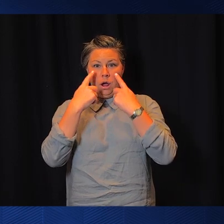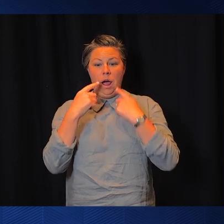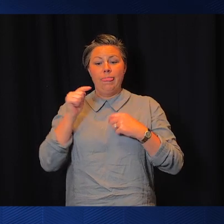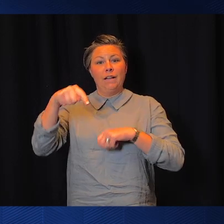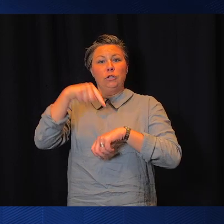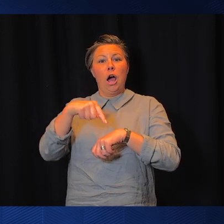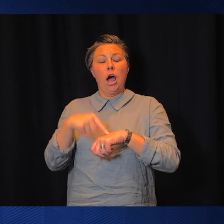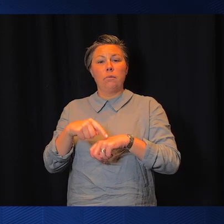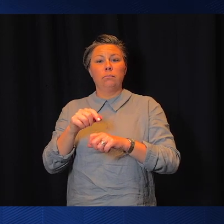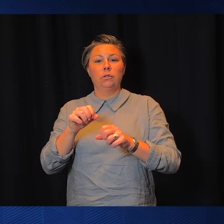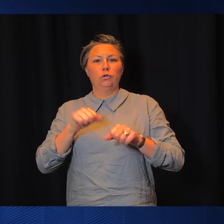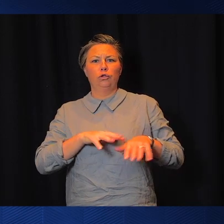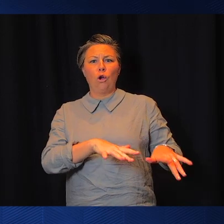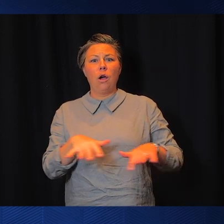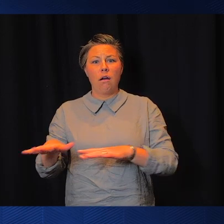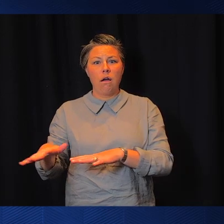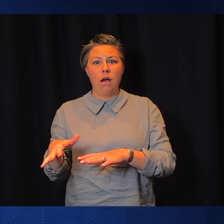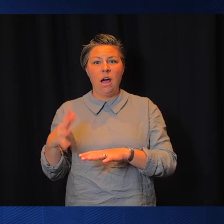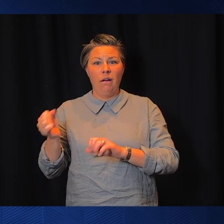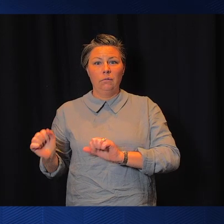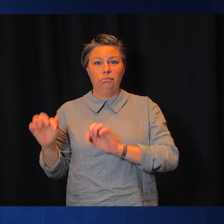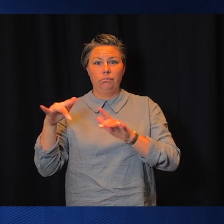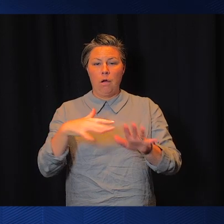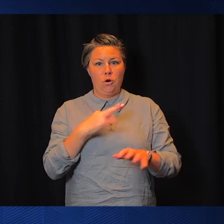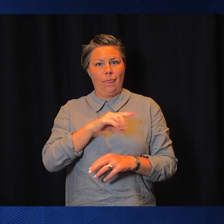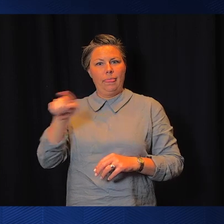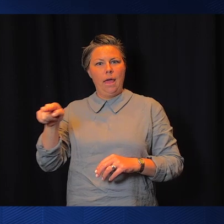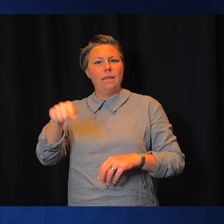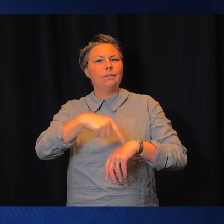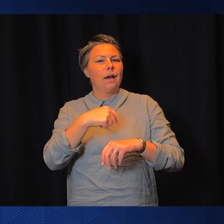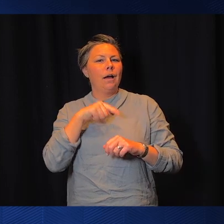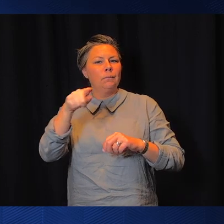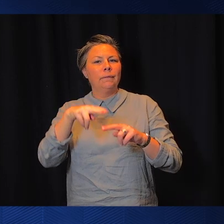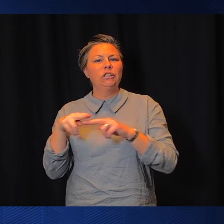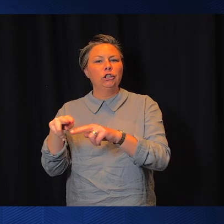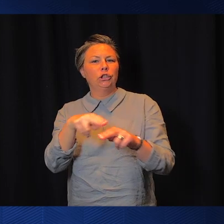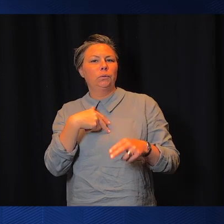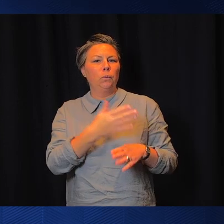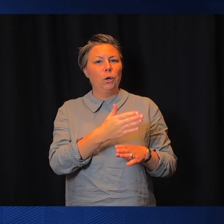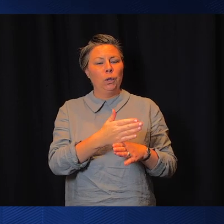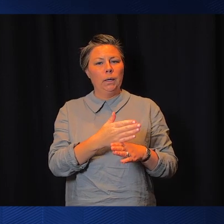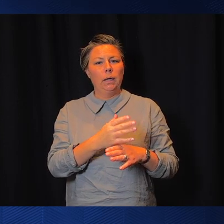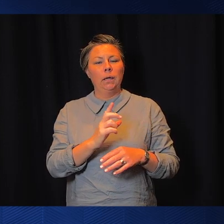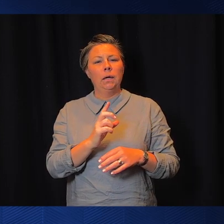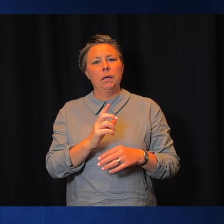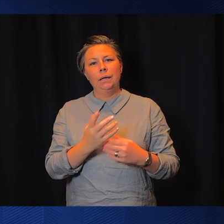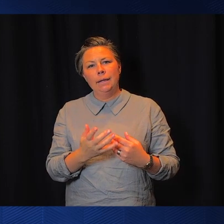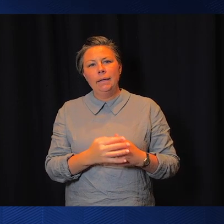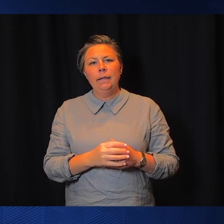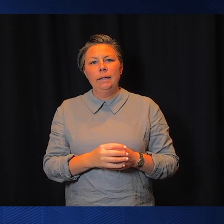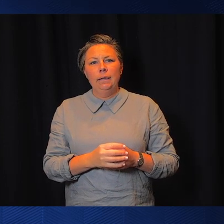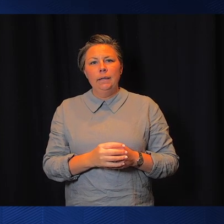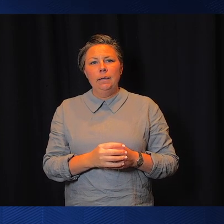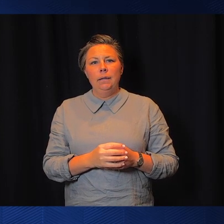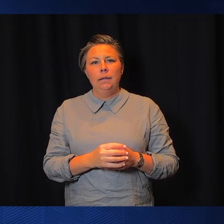Fiji working there as the executive director of Piango. But it just shows how one